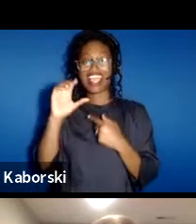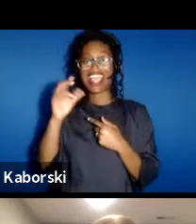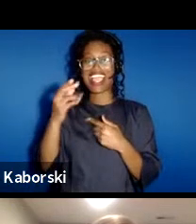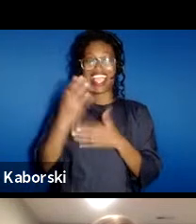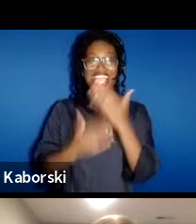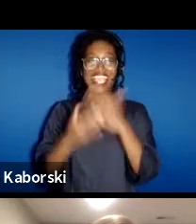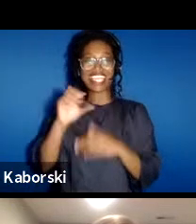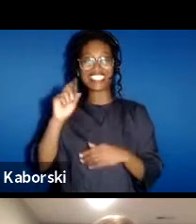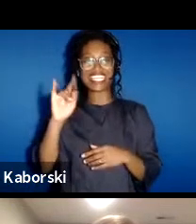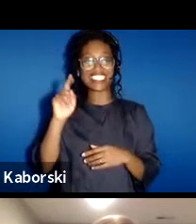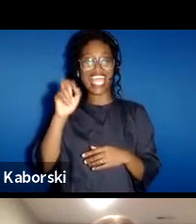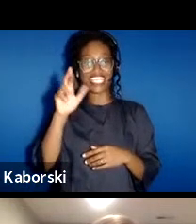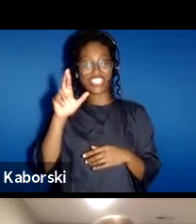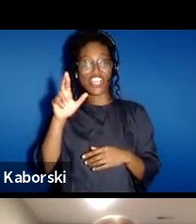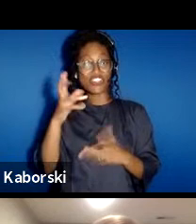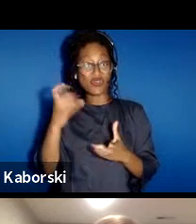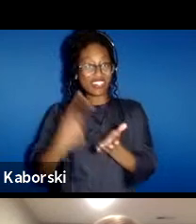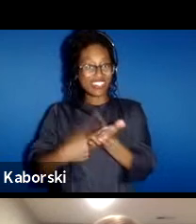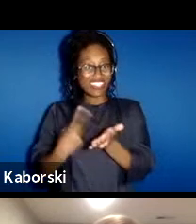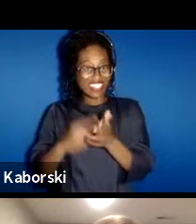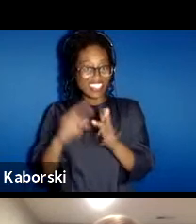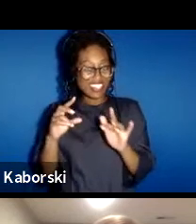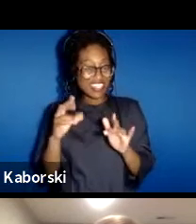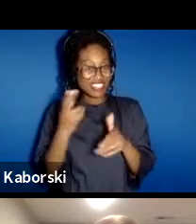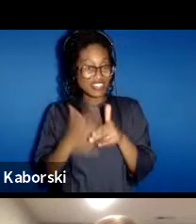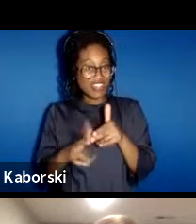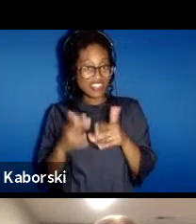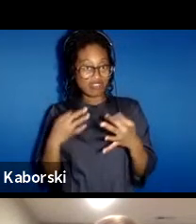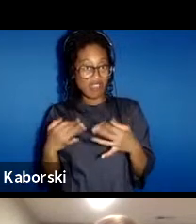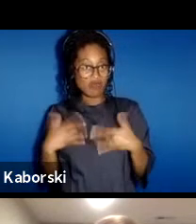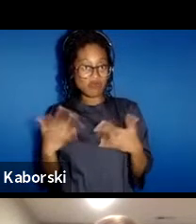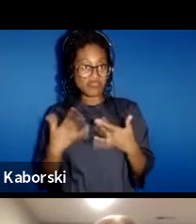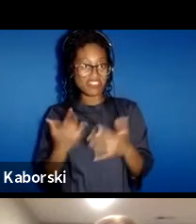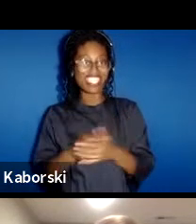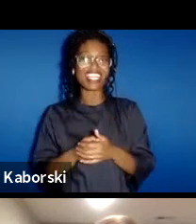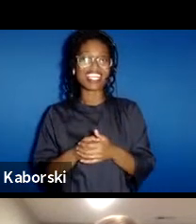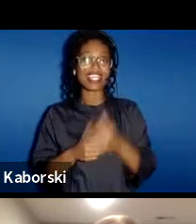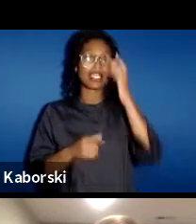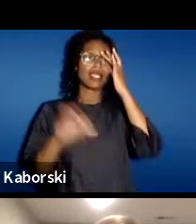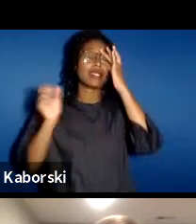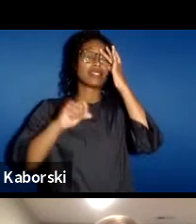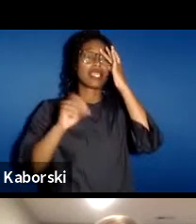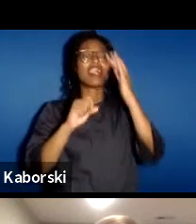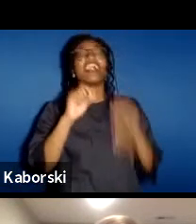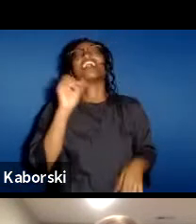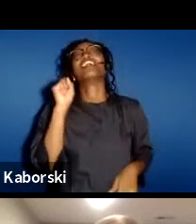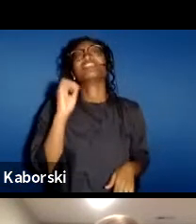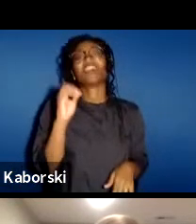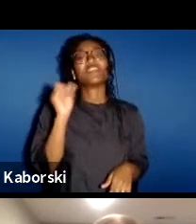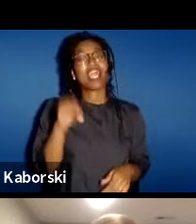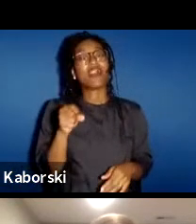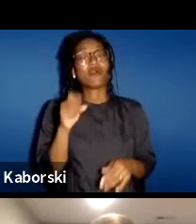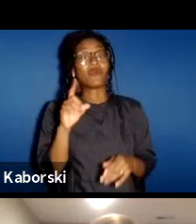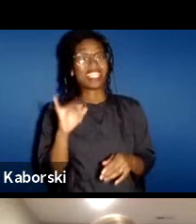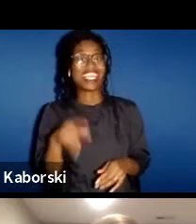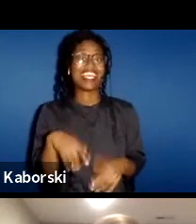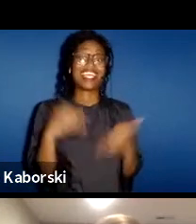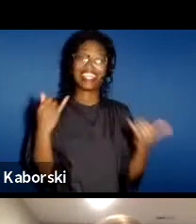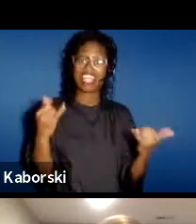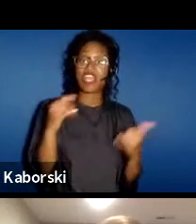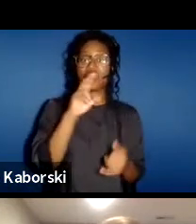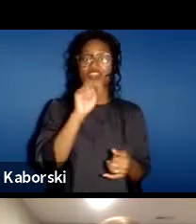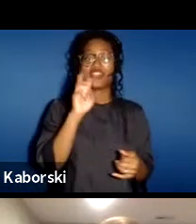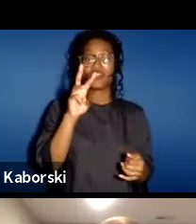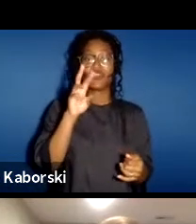want to talk just like briefly about that and what that looked like? Hand sanitizer, yeah, or as we call it at New Riff,